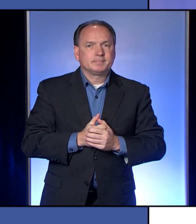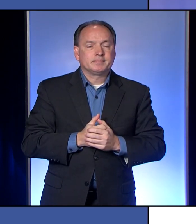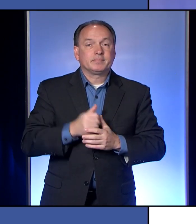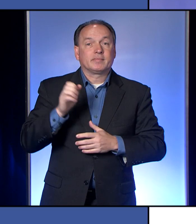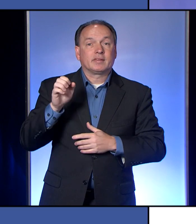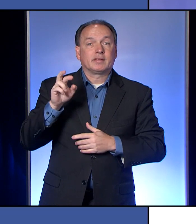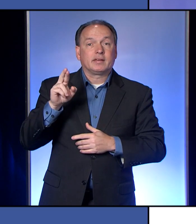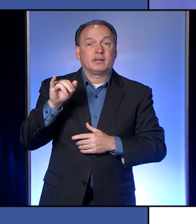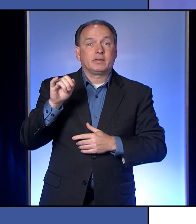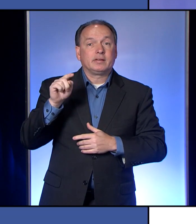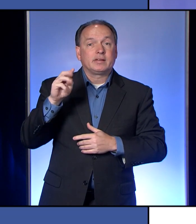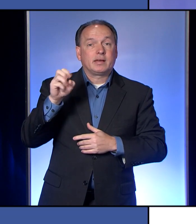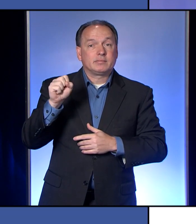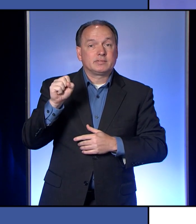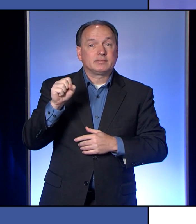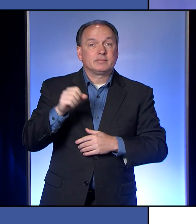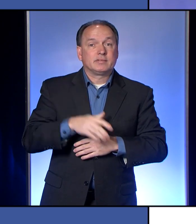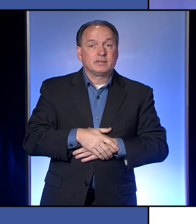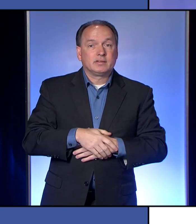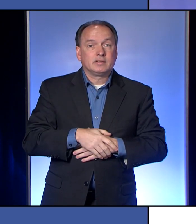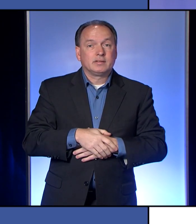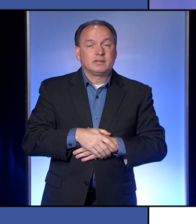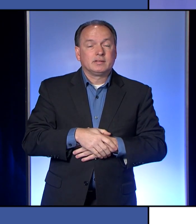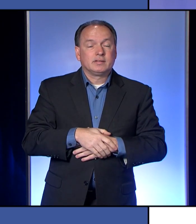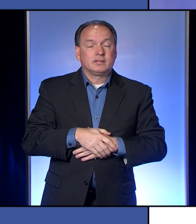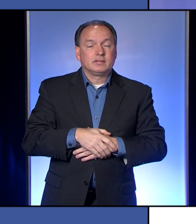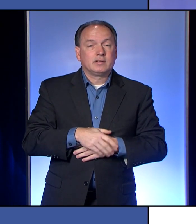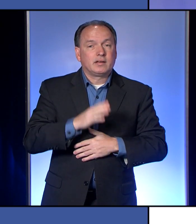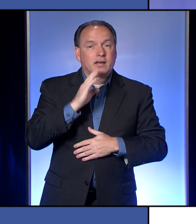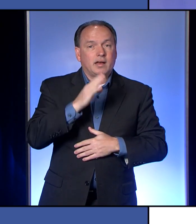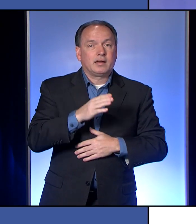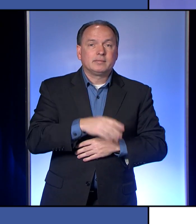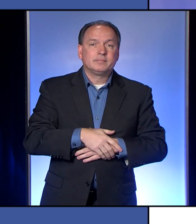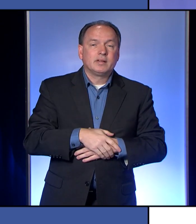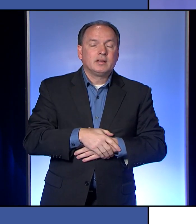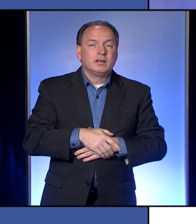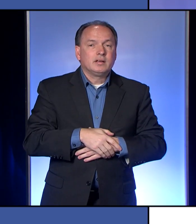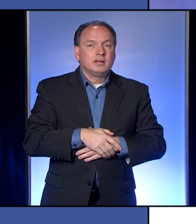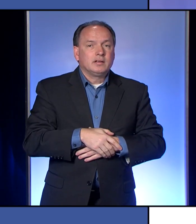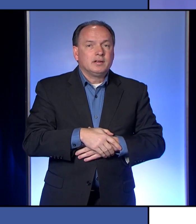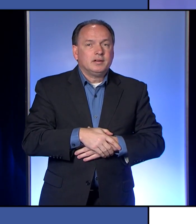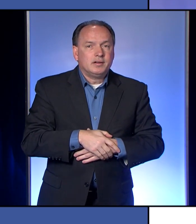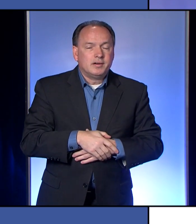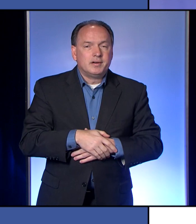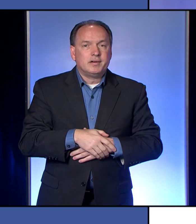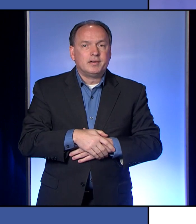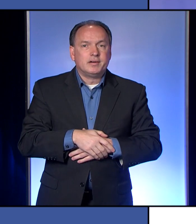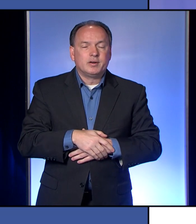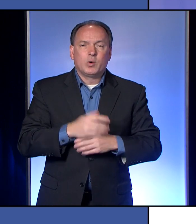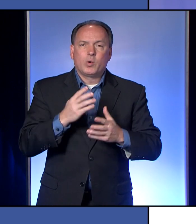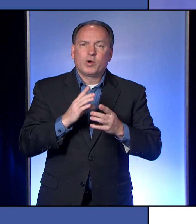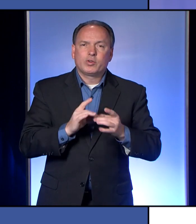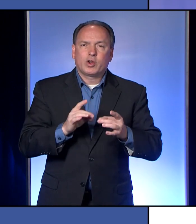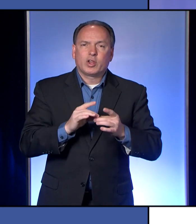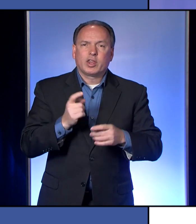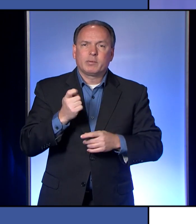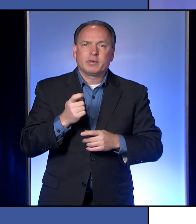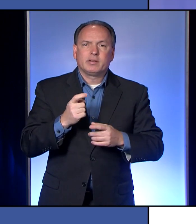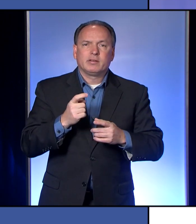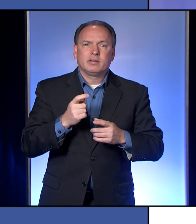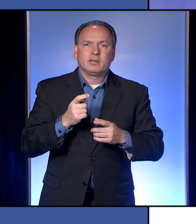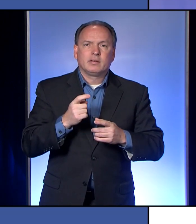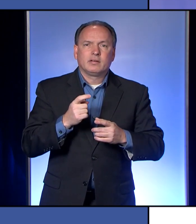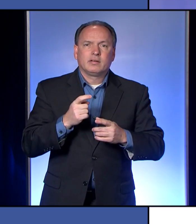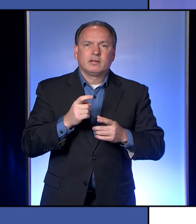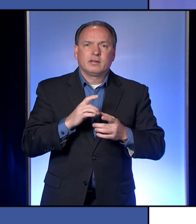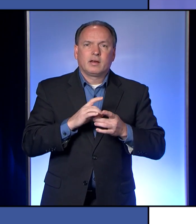Erie Times News? Thank you. Hi, Kathy. It's David. I want to talk a little bit about needful things. Do